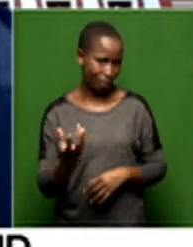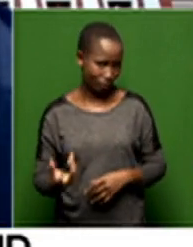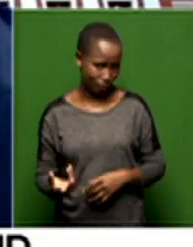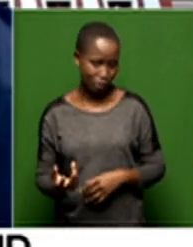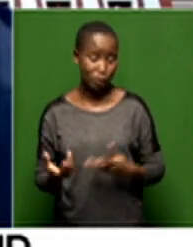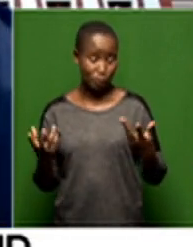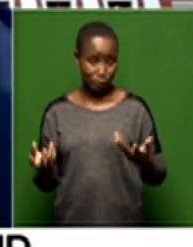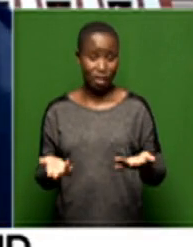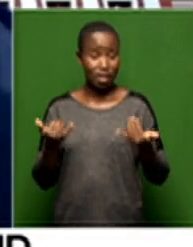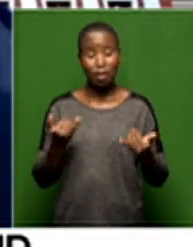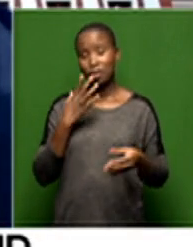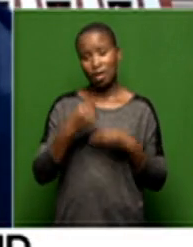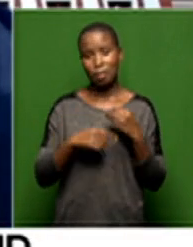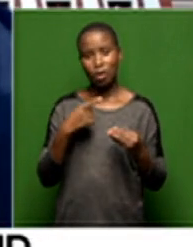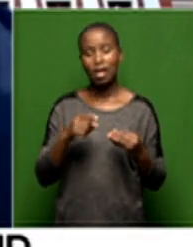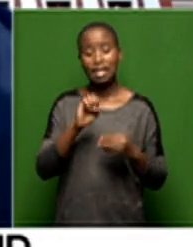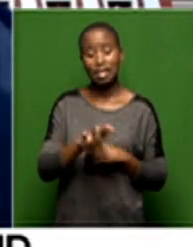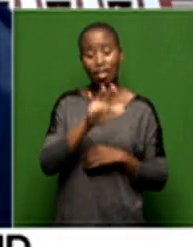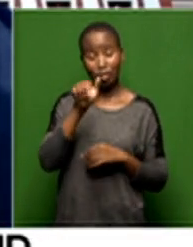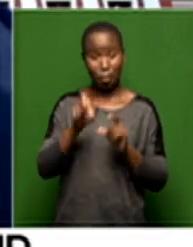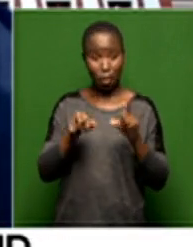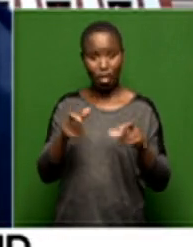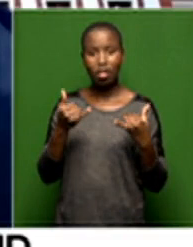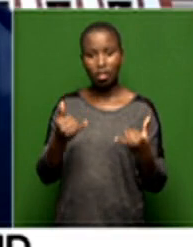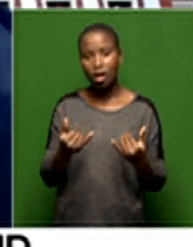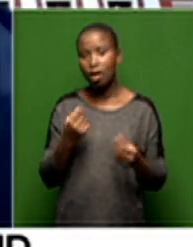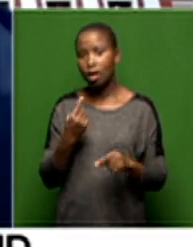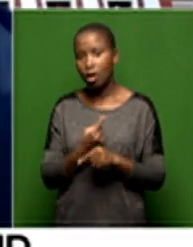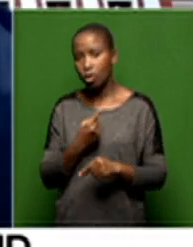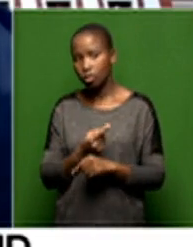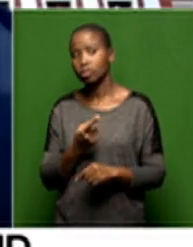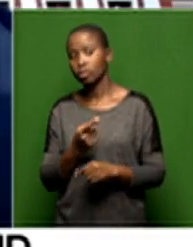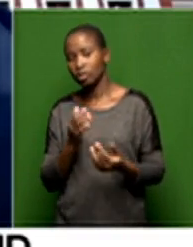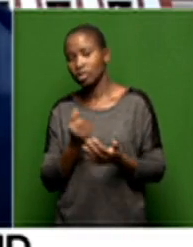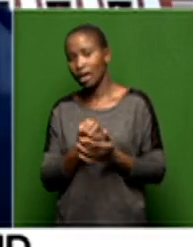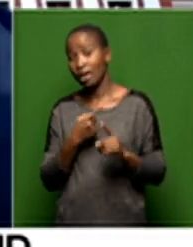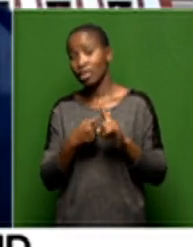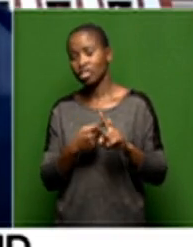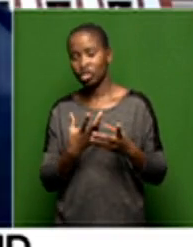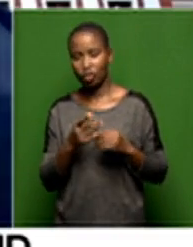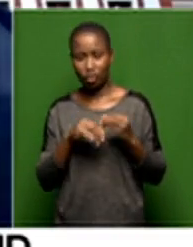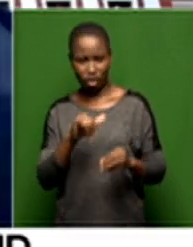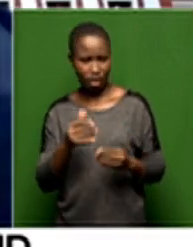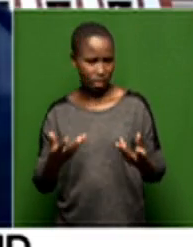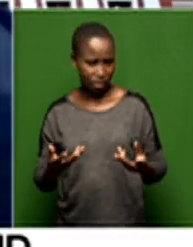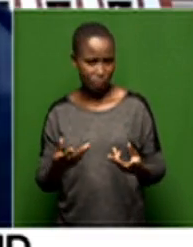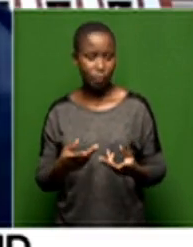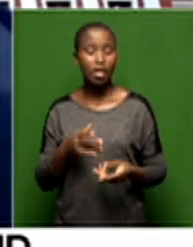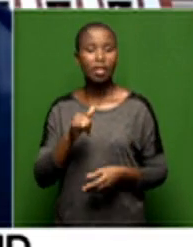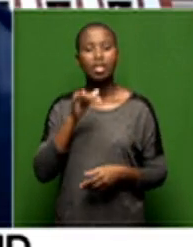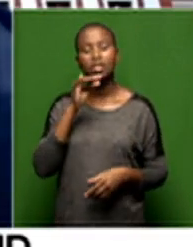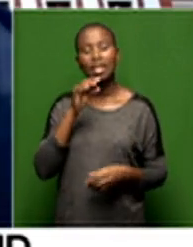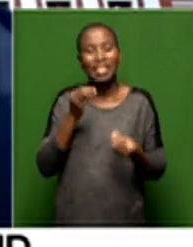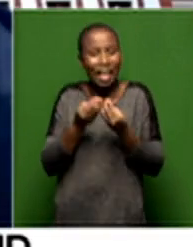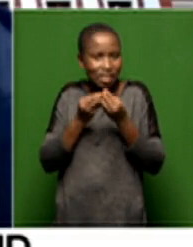where a lot of the time South Africans are being taken advantage of. And these are important aspects to talk about, because, you know, these